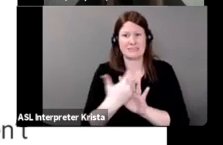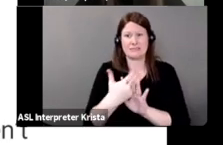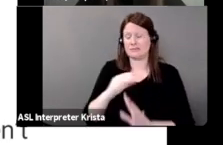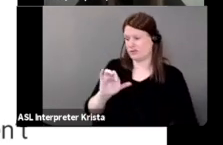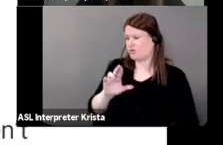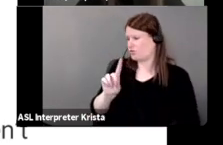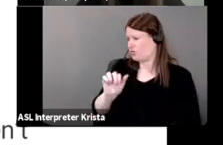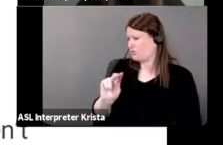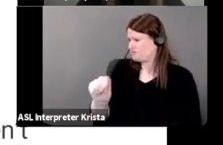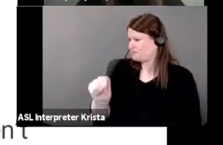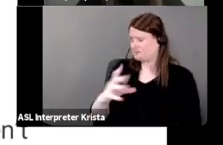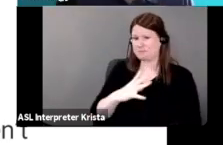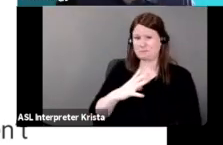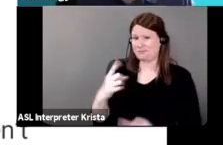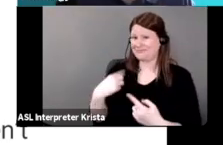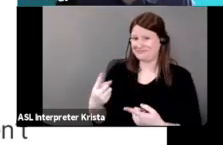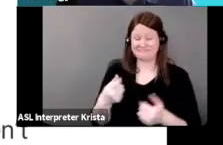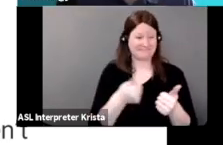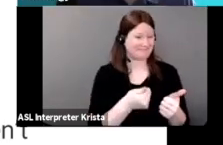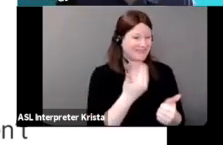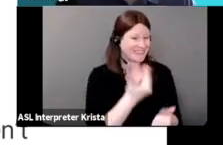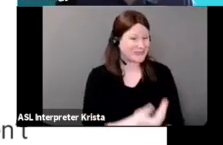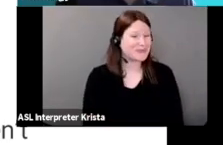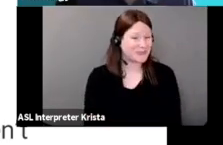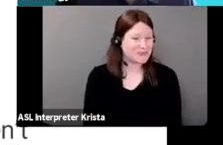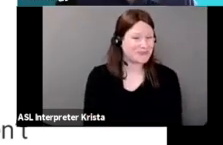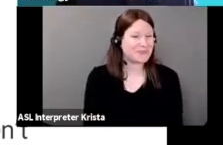so far. Sounds great. Thank you.